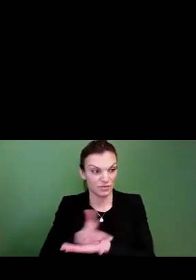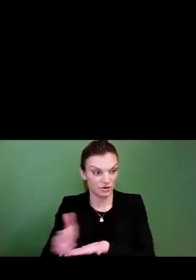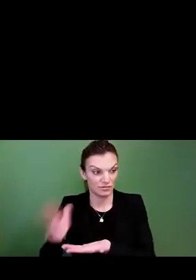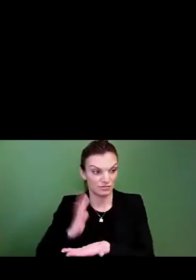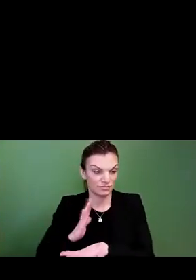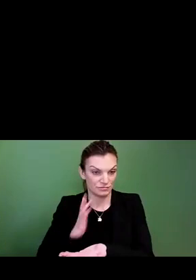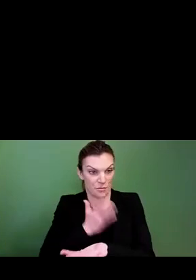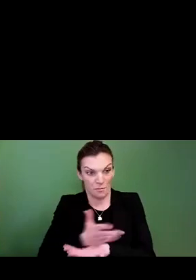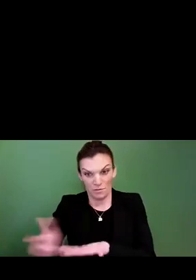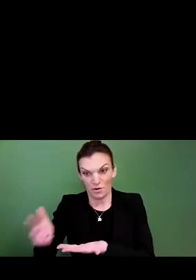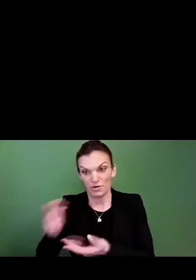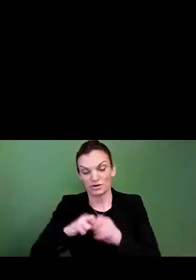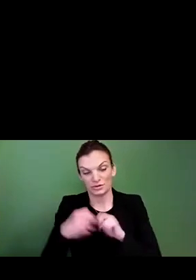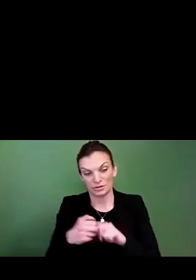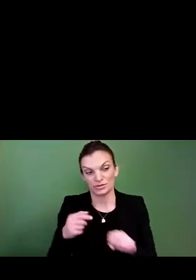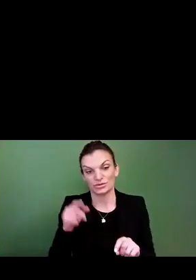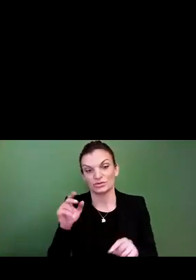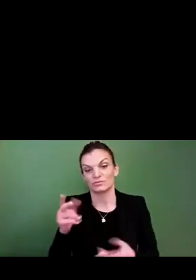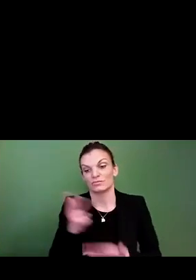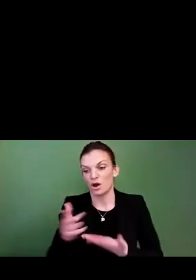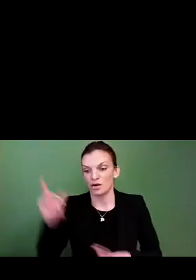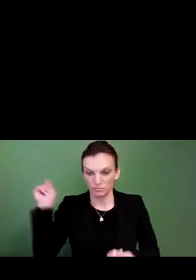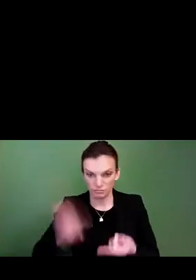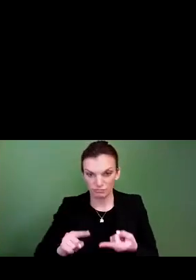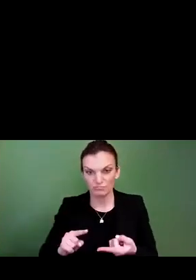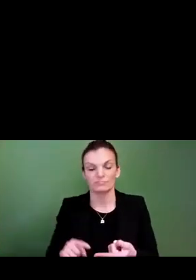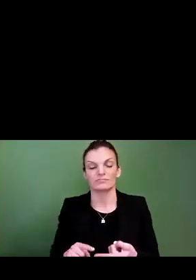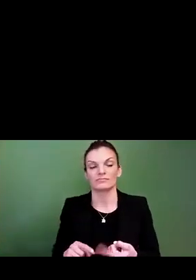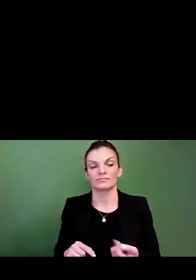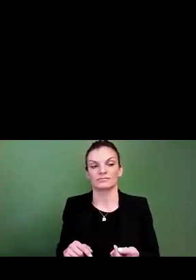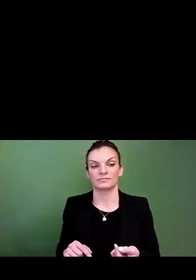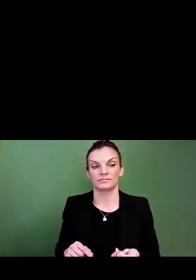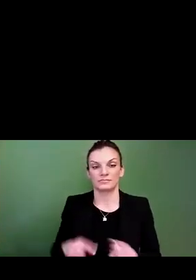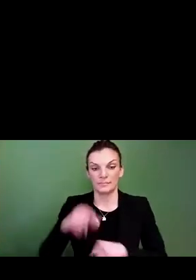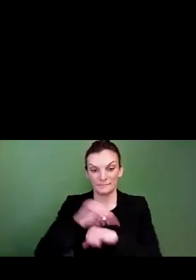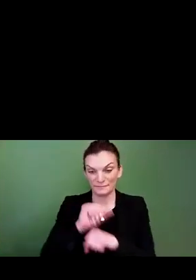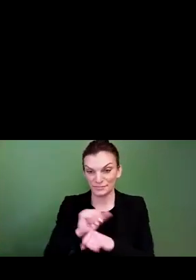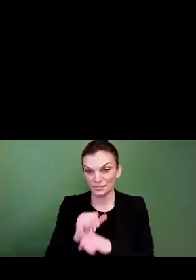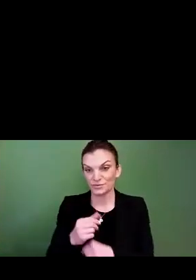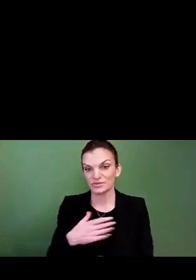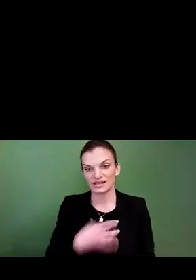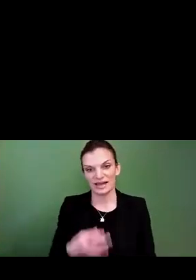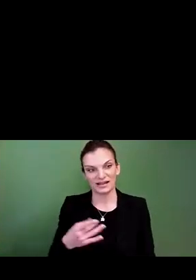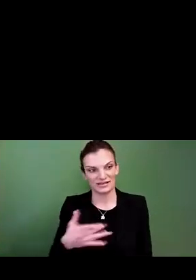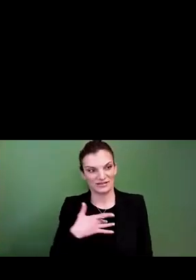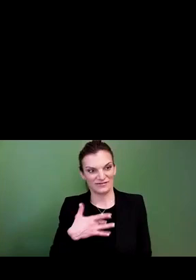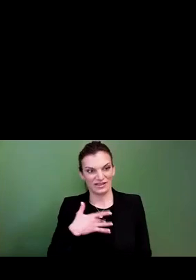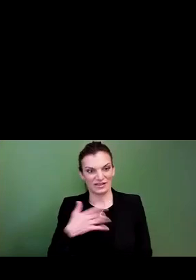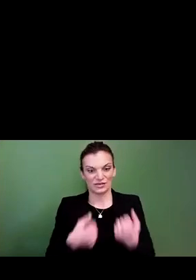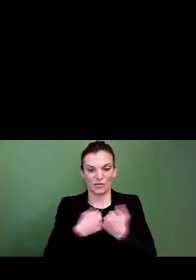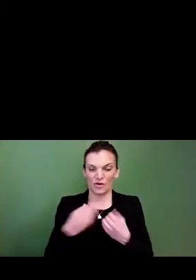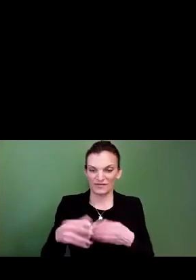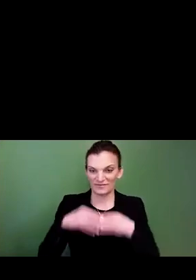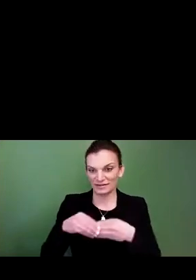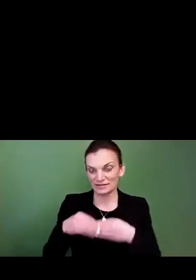parking difficulties down, costs decreased significantly, and employees like the sense of support and